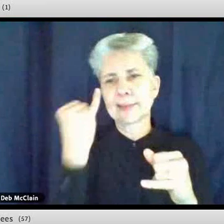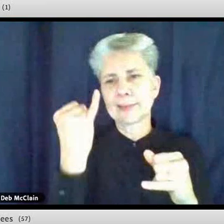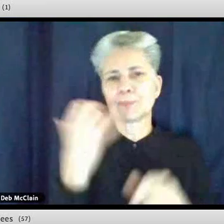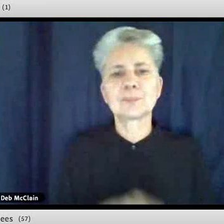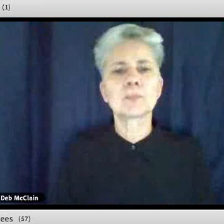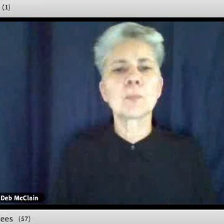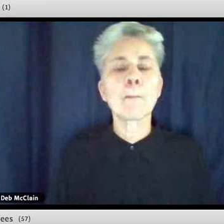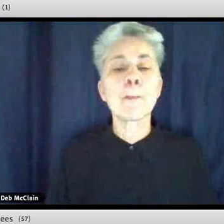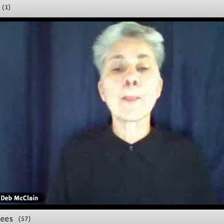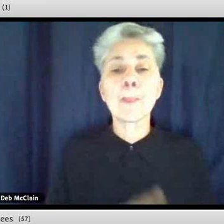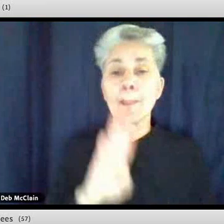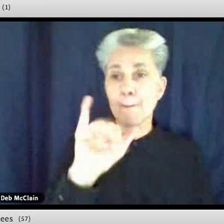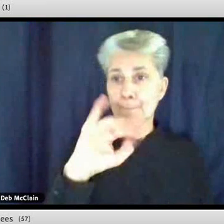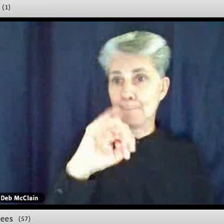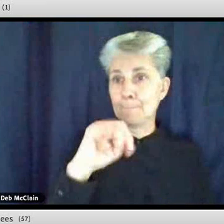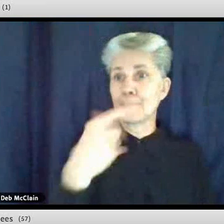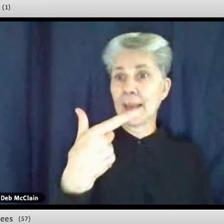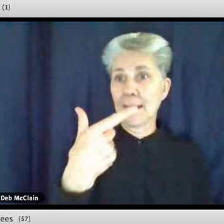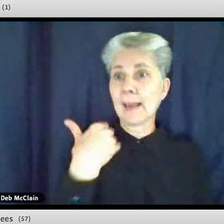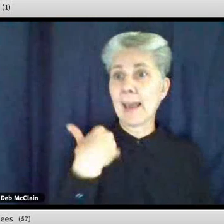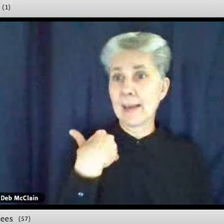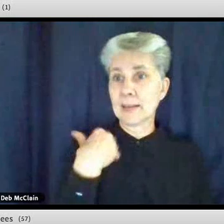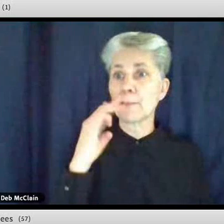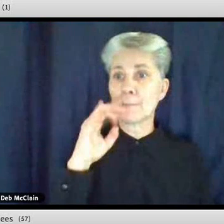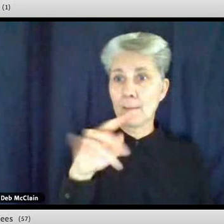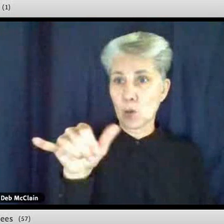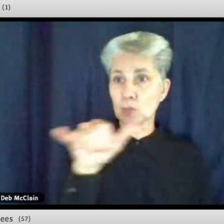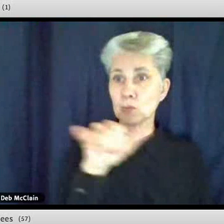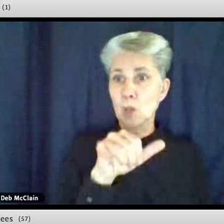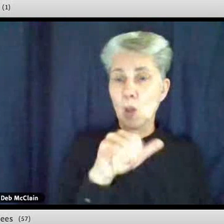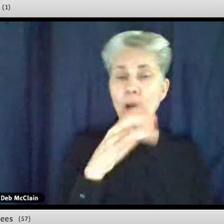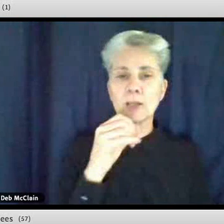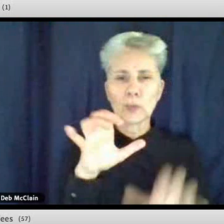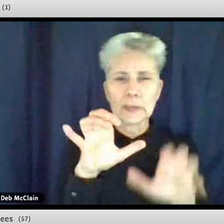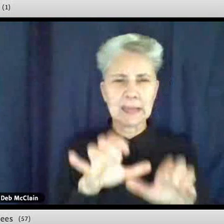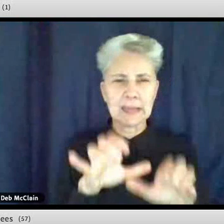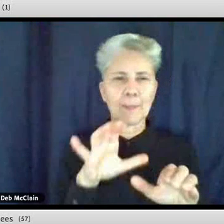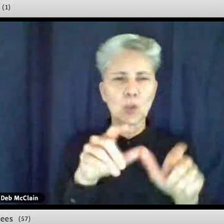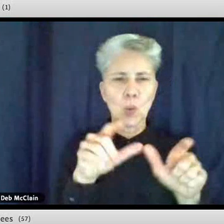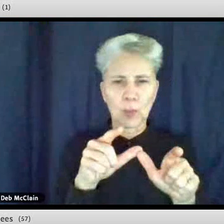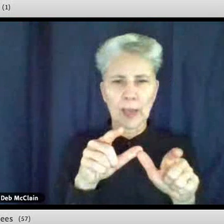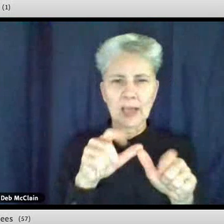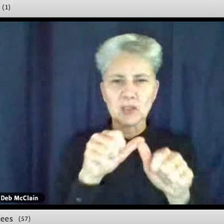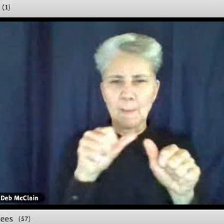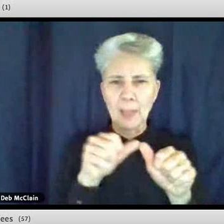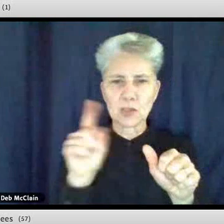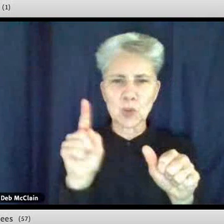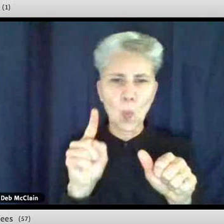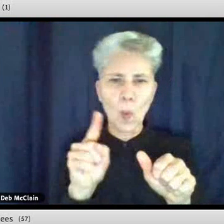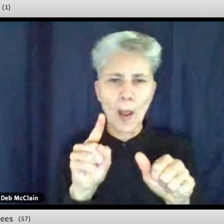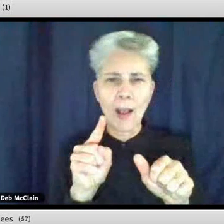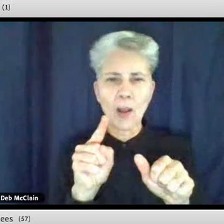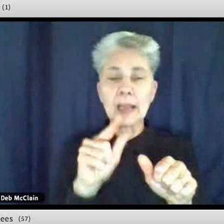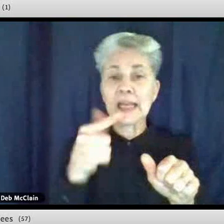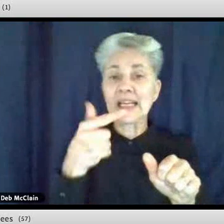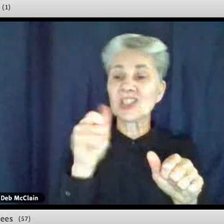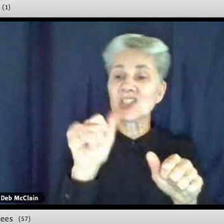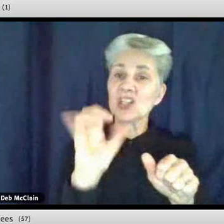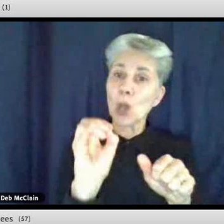Bing also has a map, and you can actually type in your location. You can geolocate. So this is for me